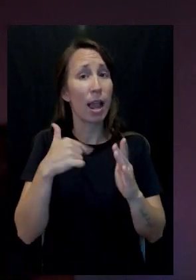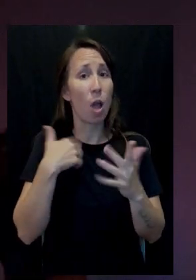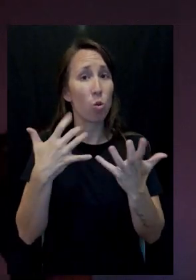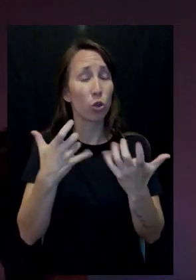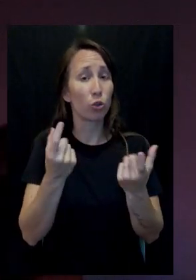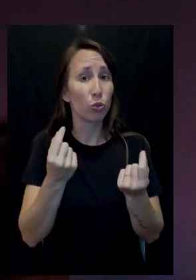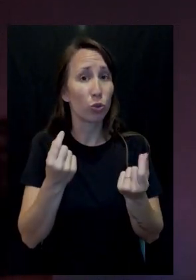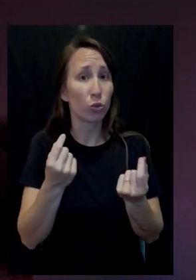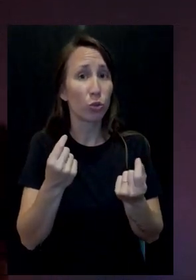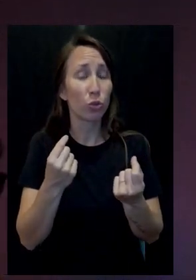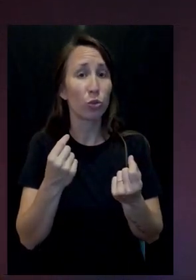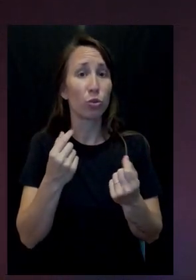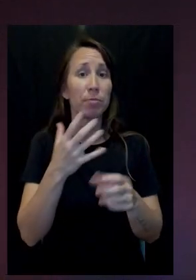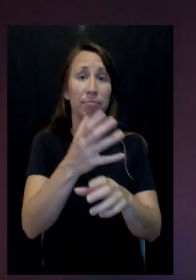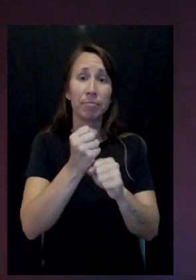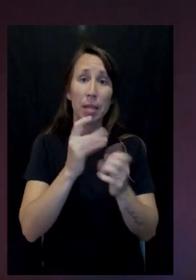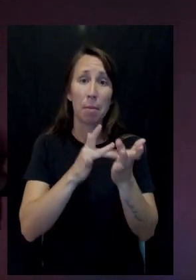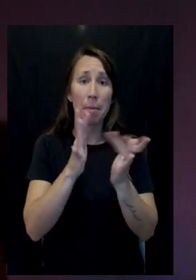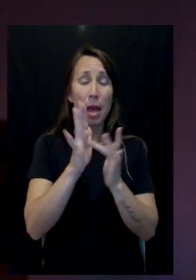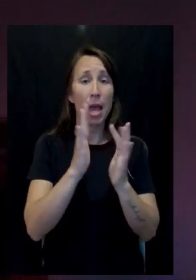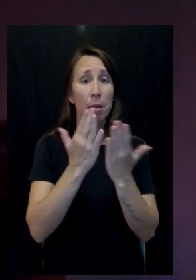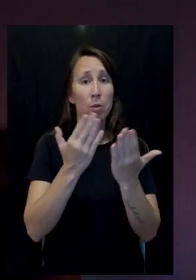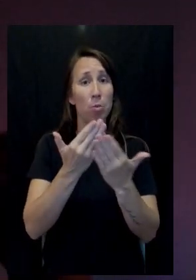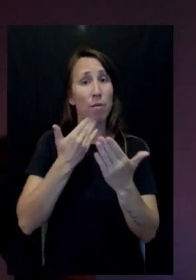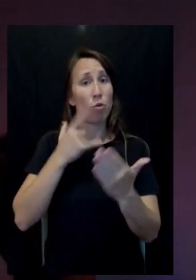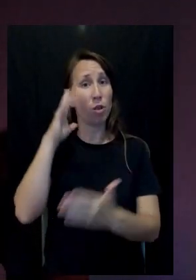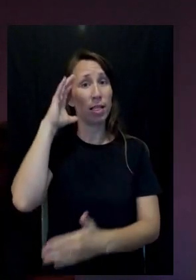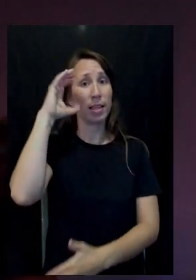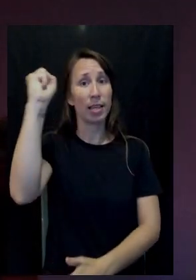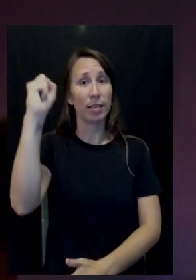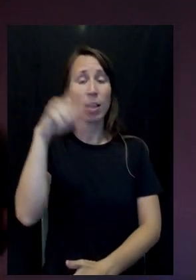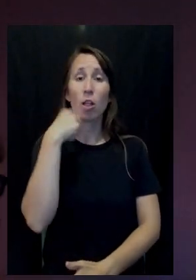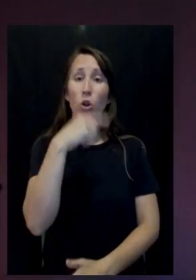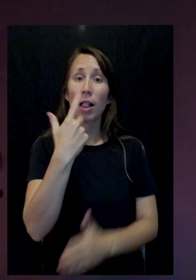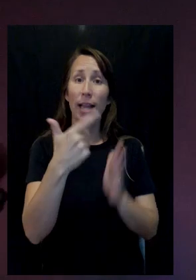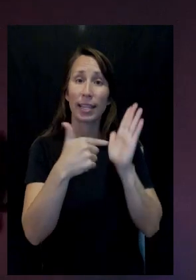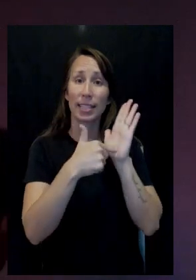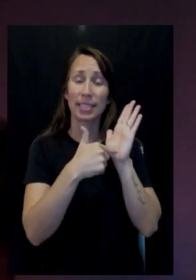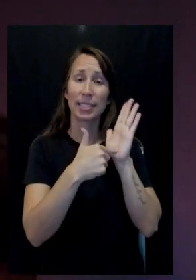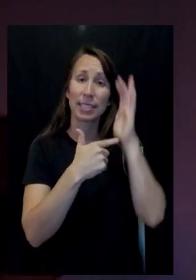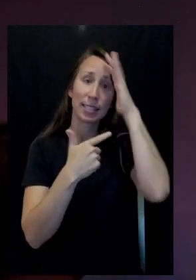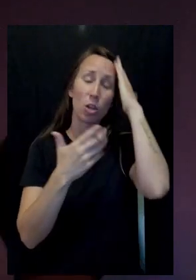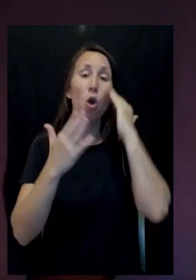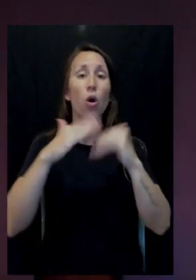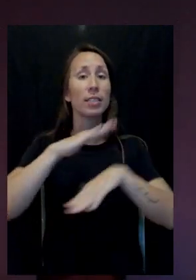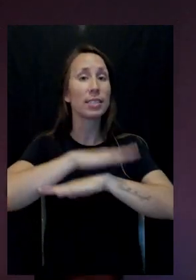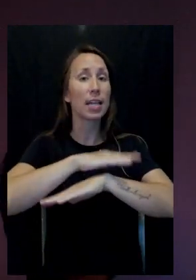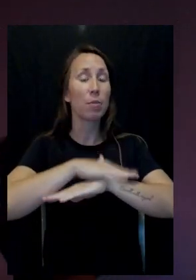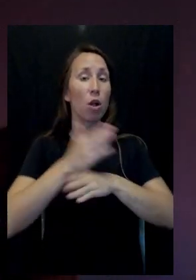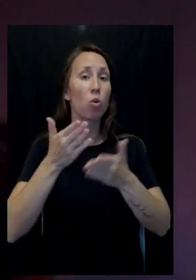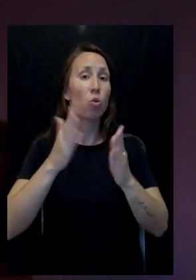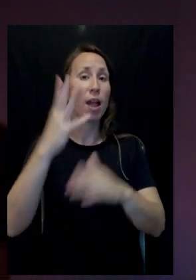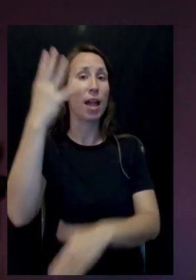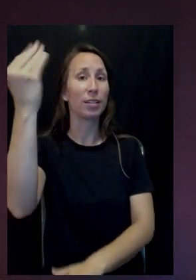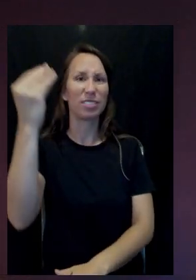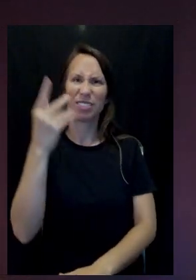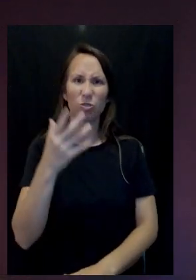today, I want you to grab a Bible on the way out. They look like this. And they're on a table on the way out. You can do a speed